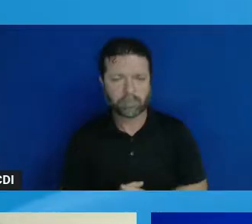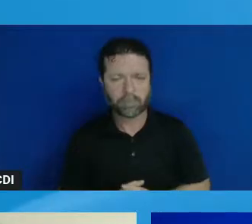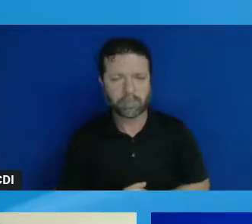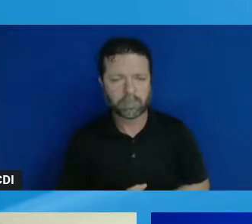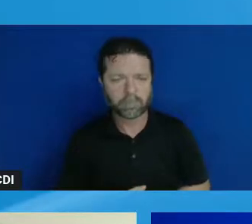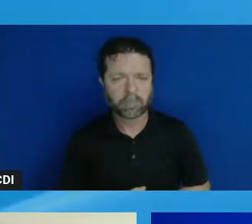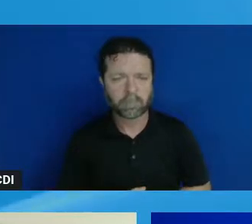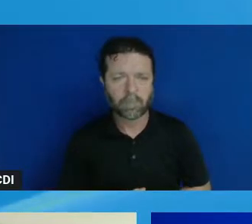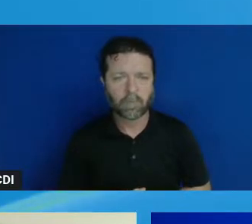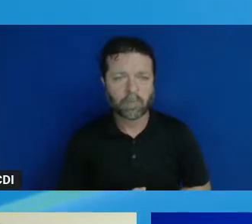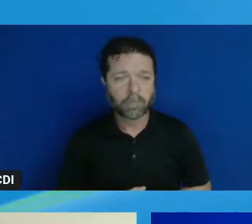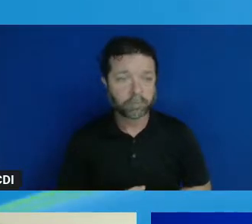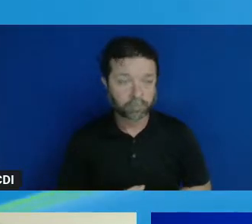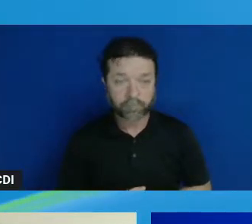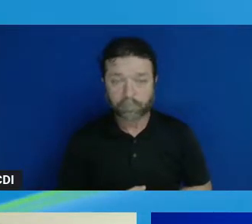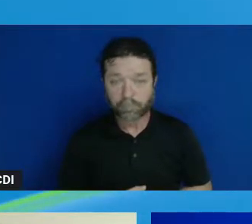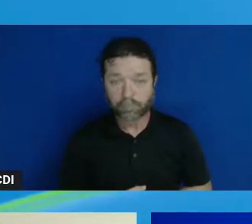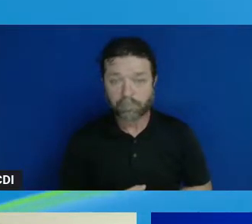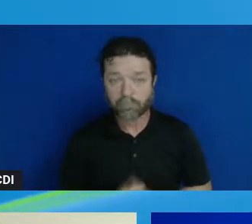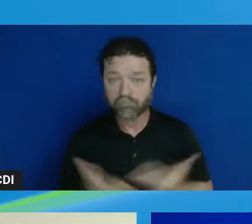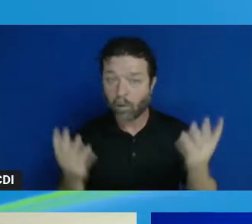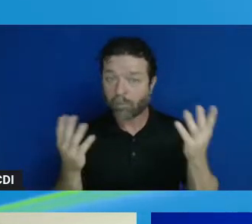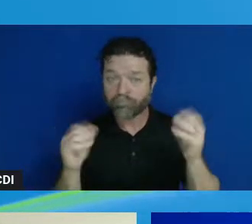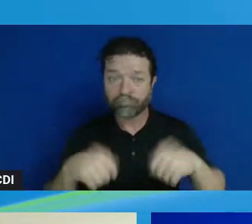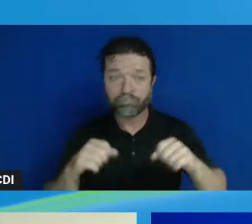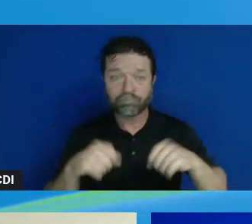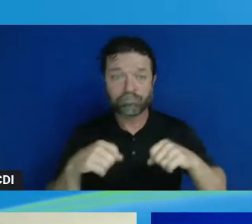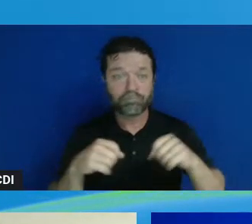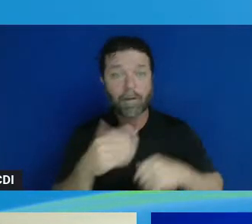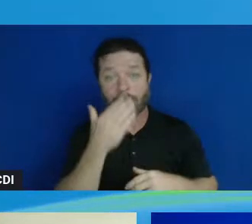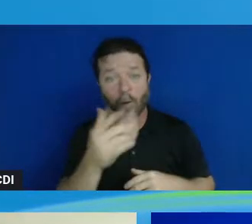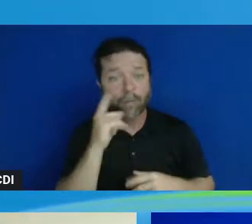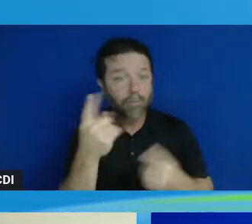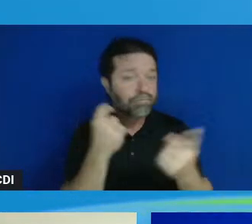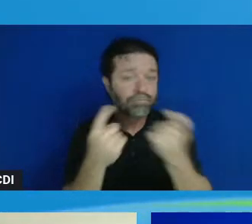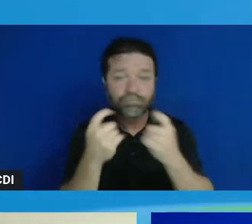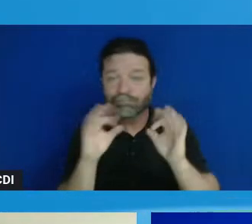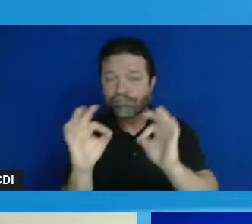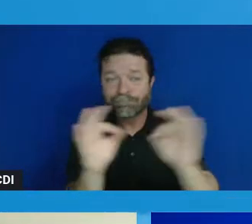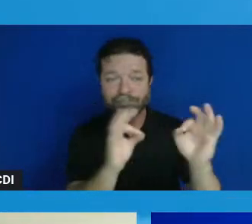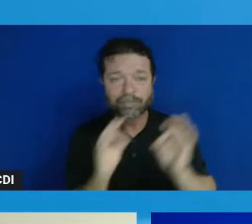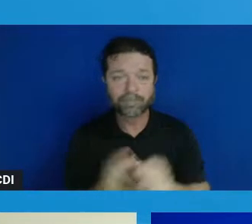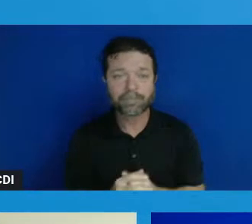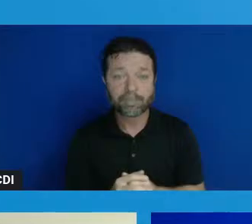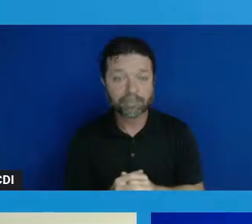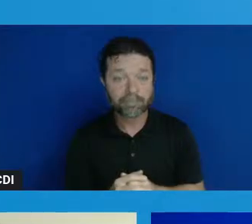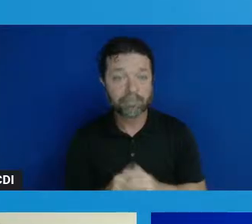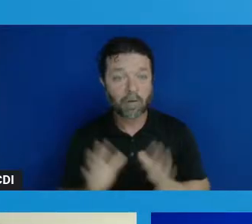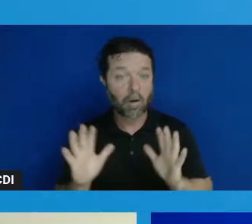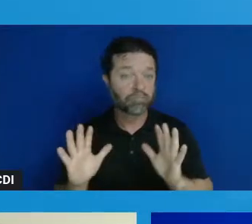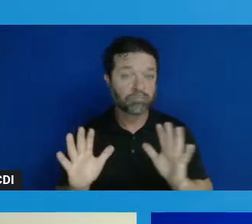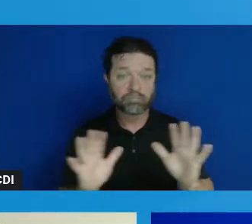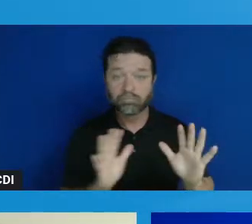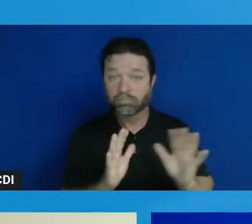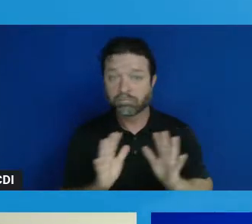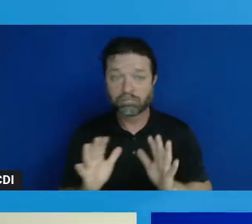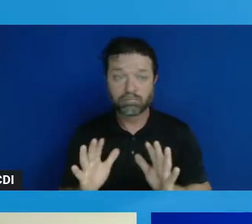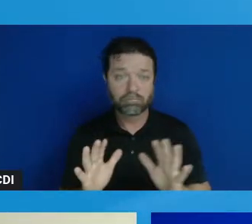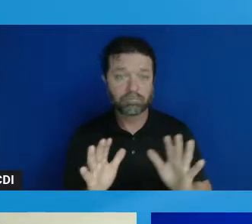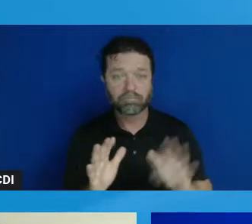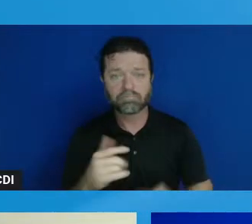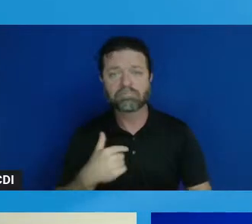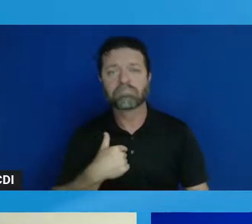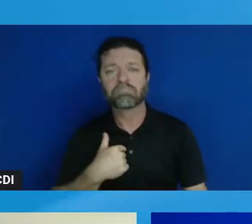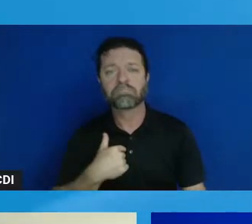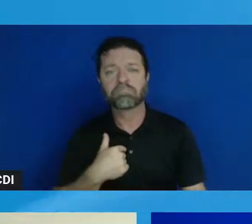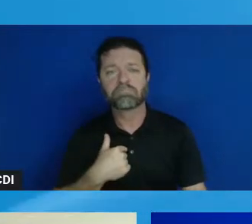So yeah, thank you for the questions. All right, and I have a question for whoever wants to take this